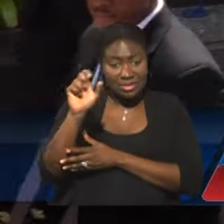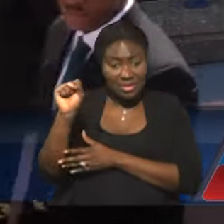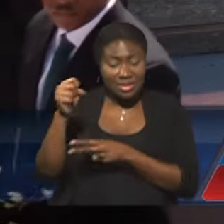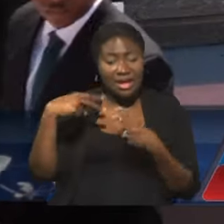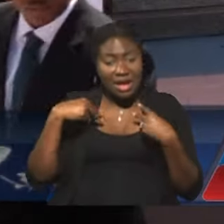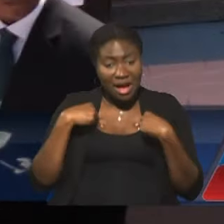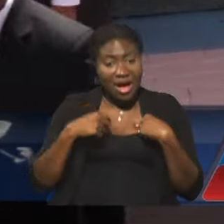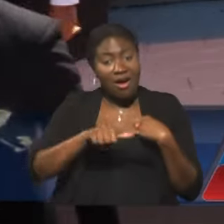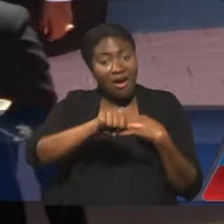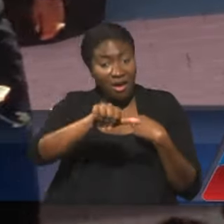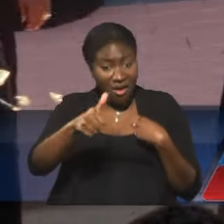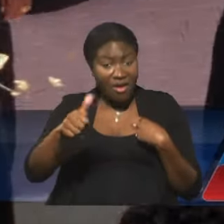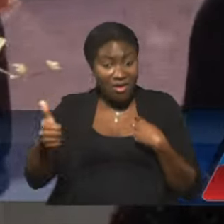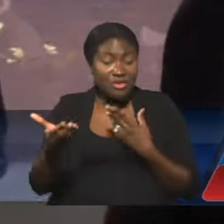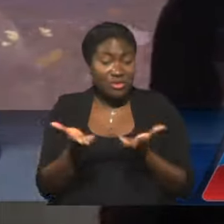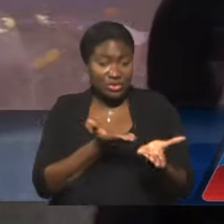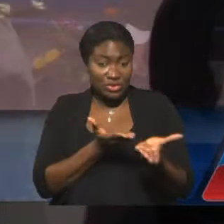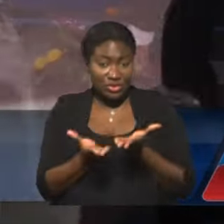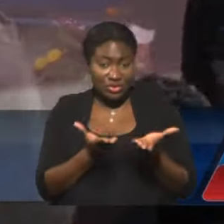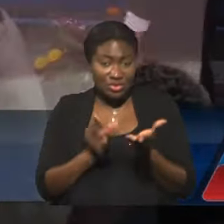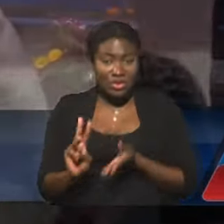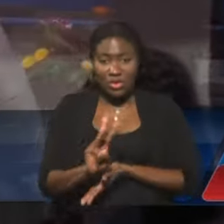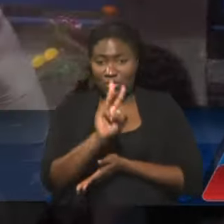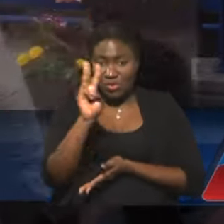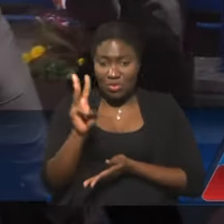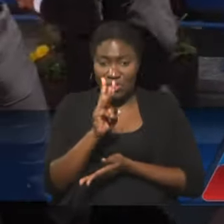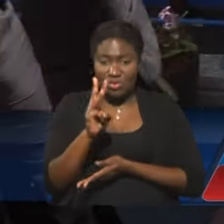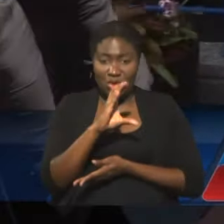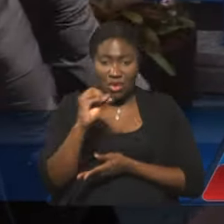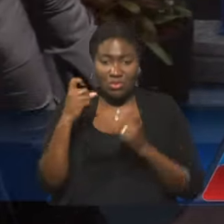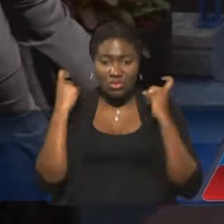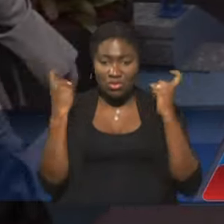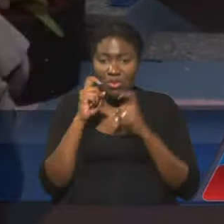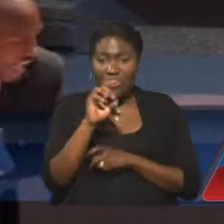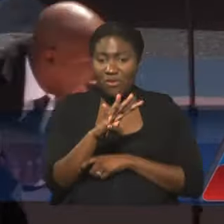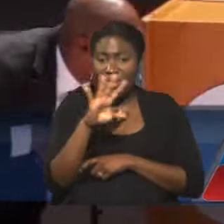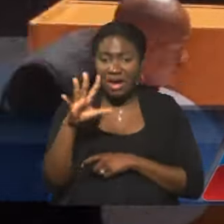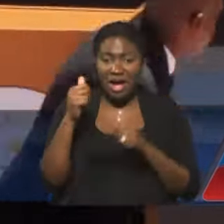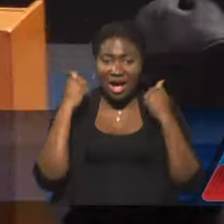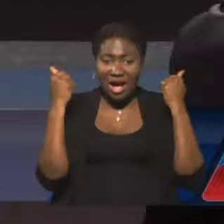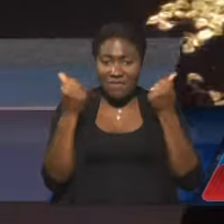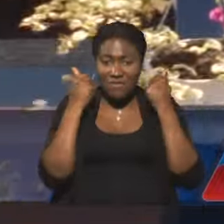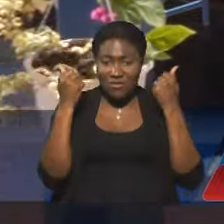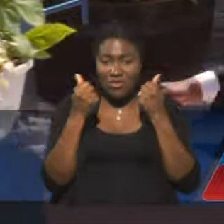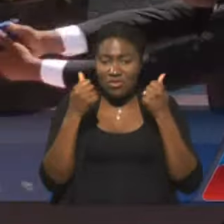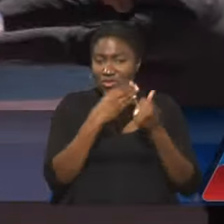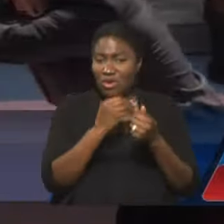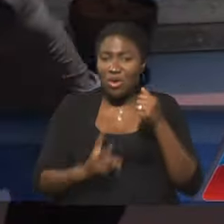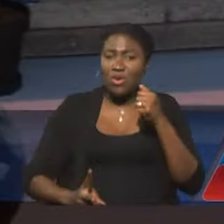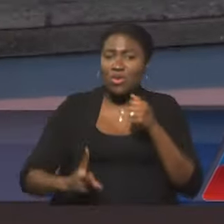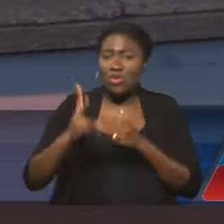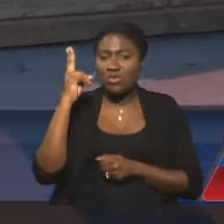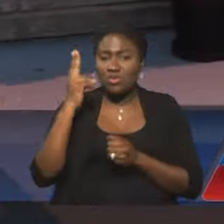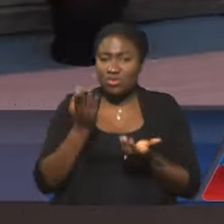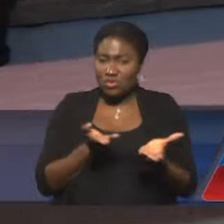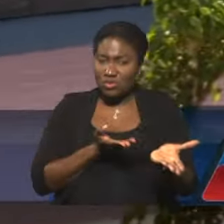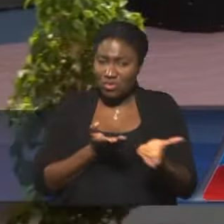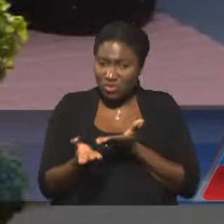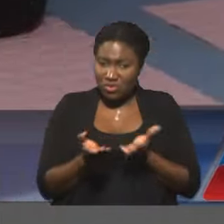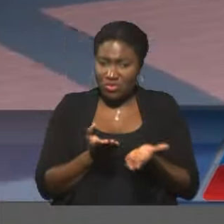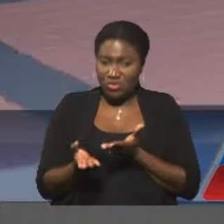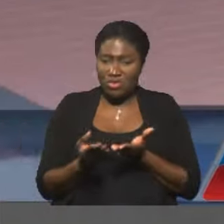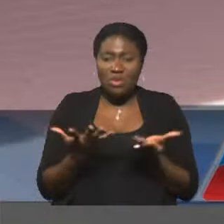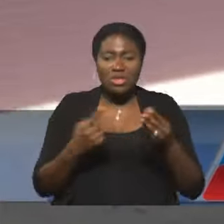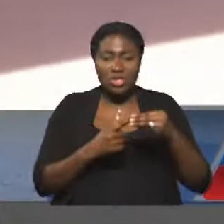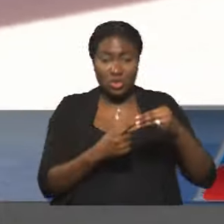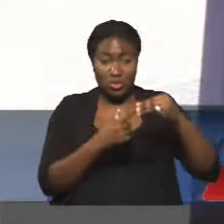other crucial services. On Wednesday, the company celebrated its 45th anniversary and launched an added service, the